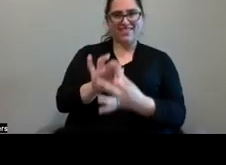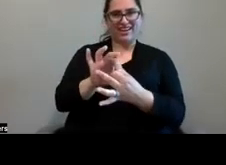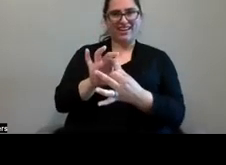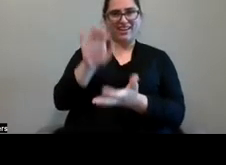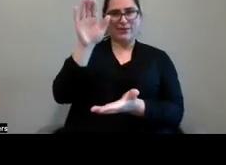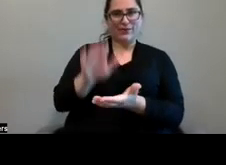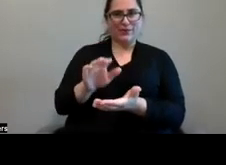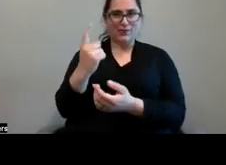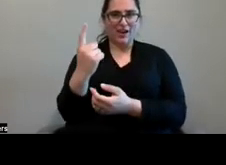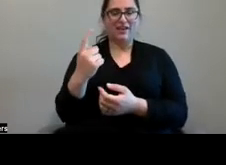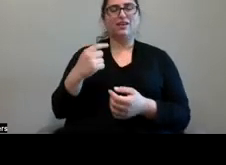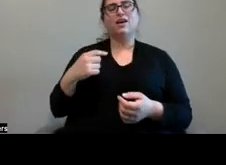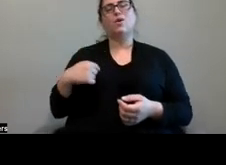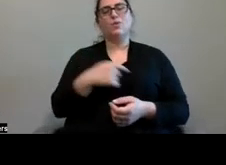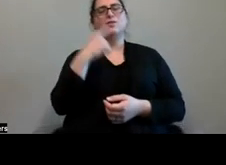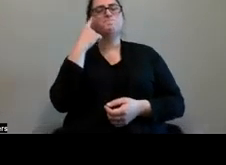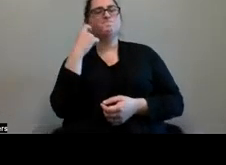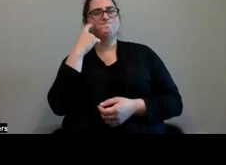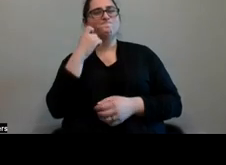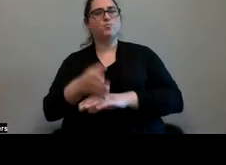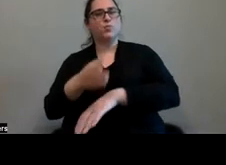an improved thermostability.